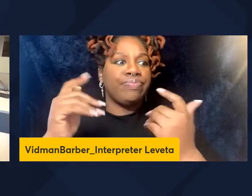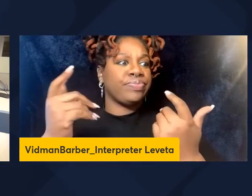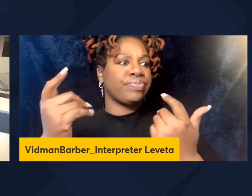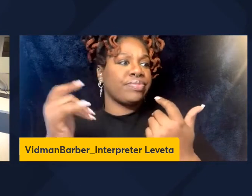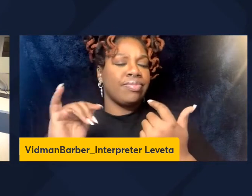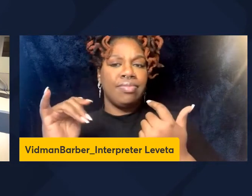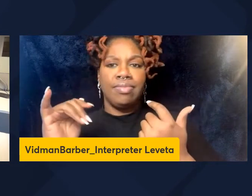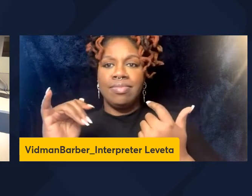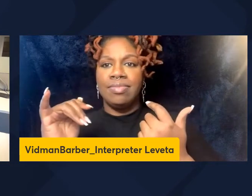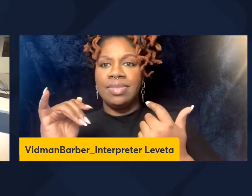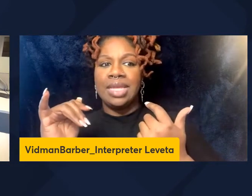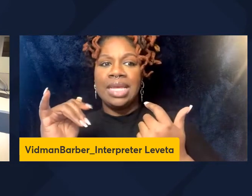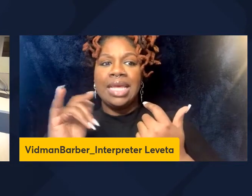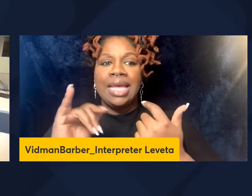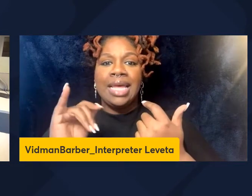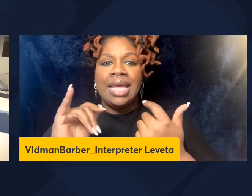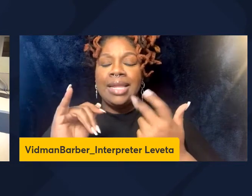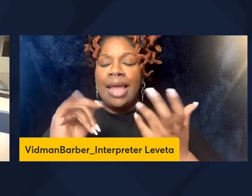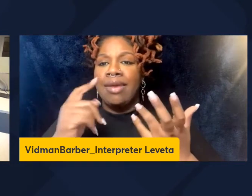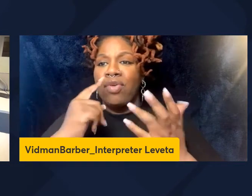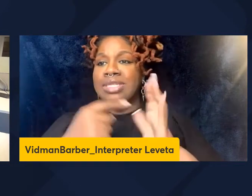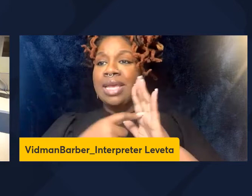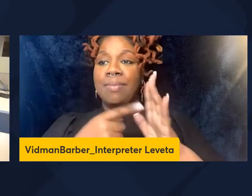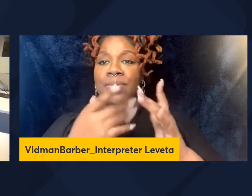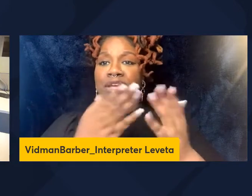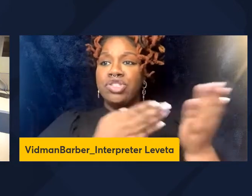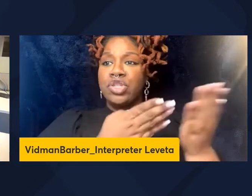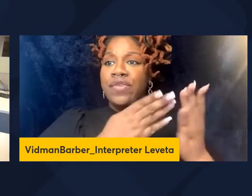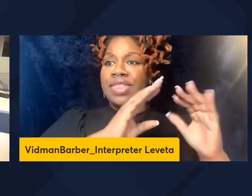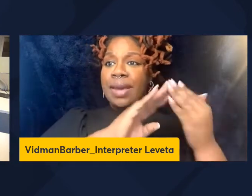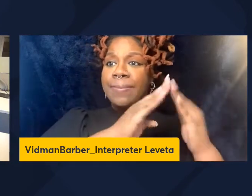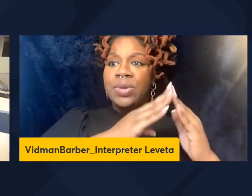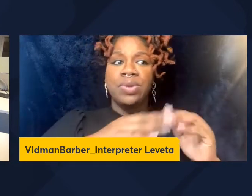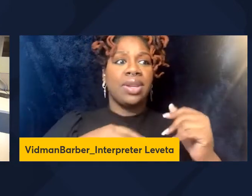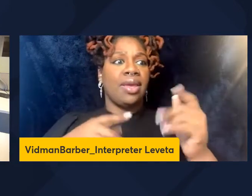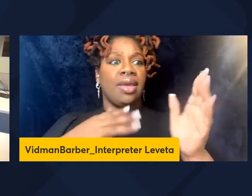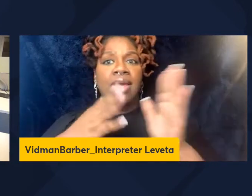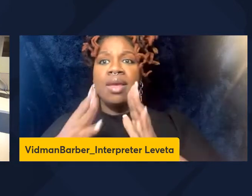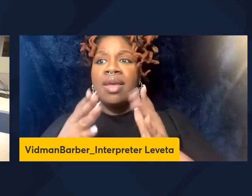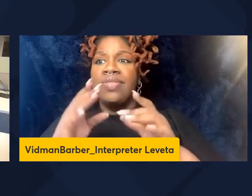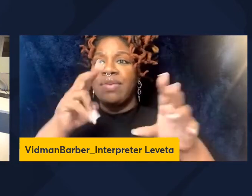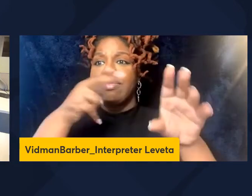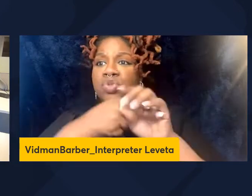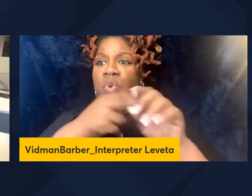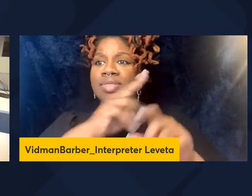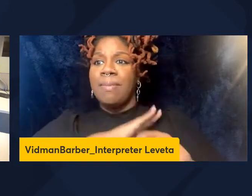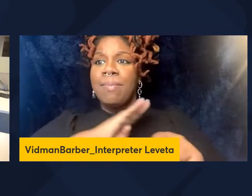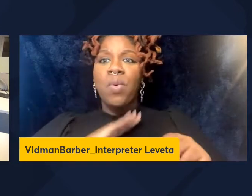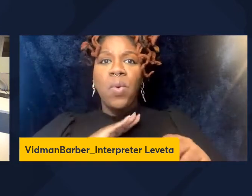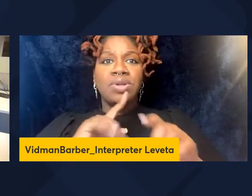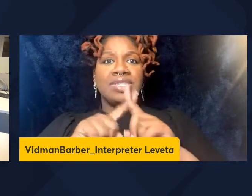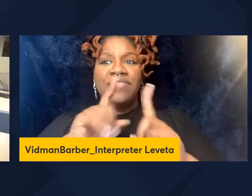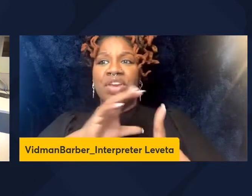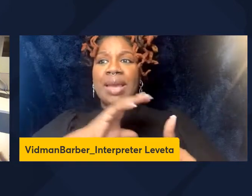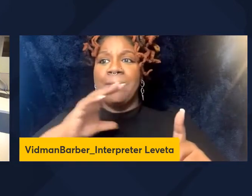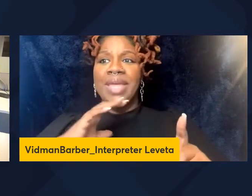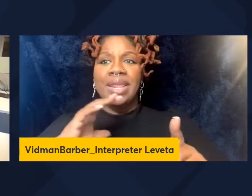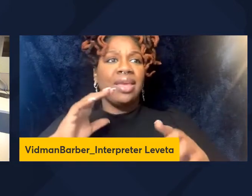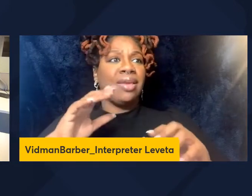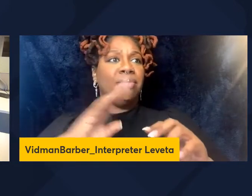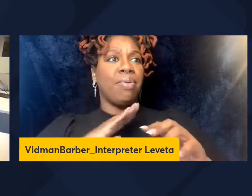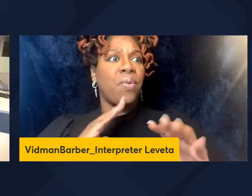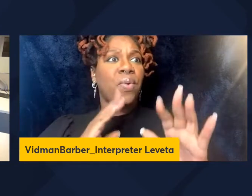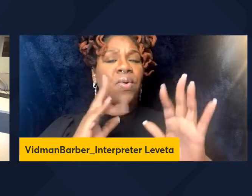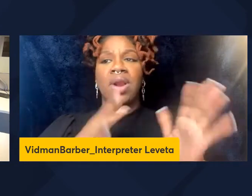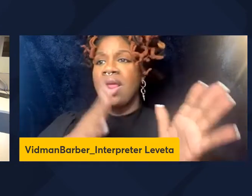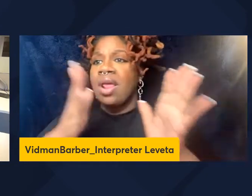they're serving on, they're serving the community, and they're serving on different committees, and they're doing a